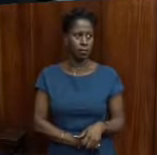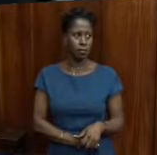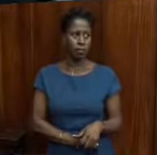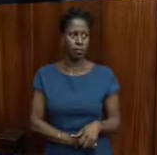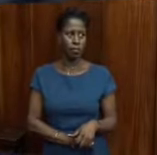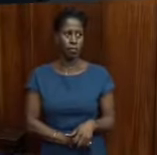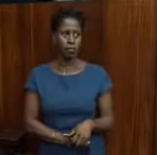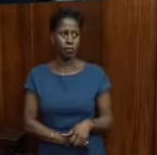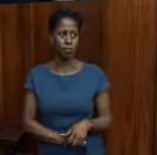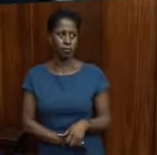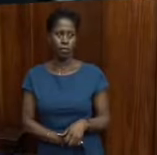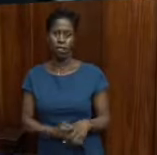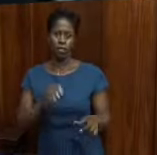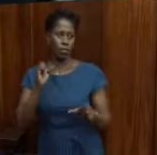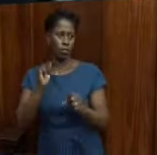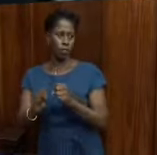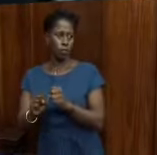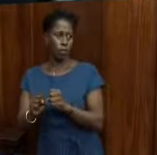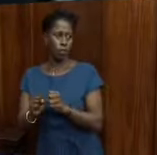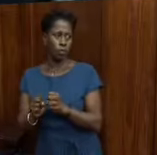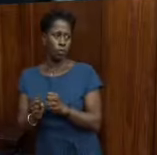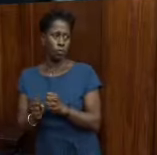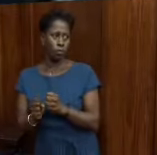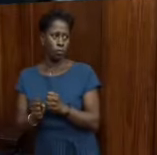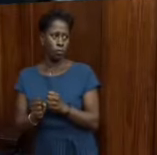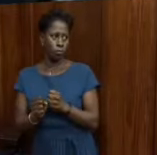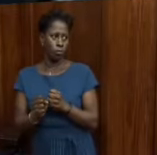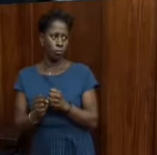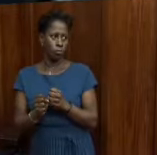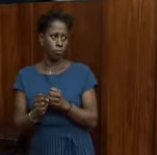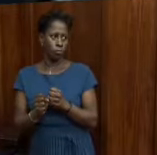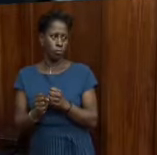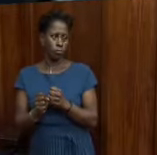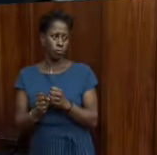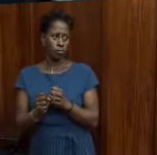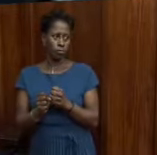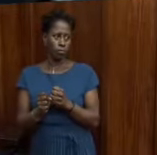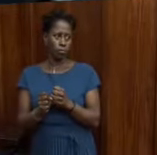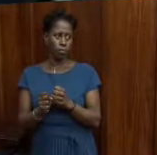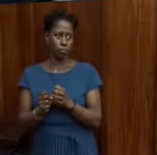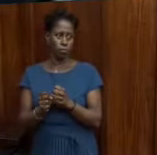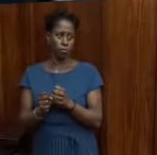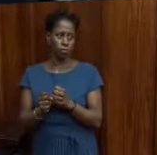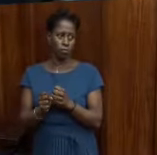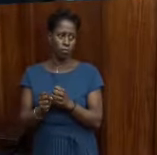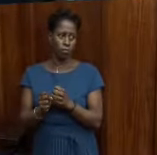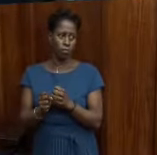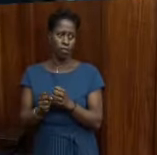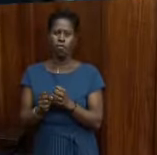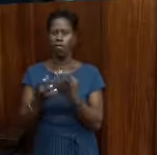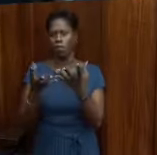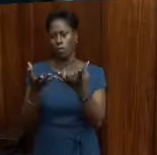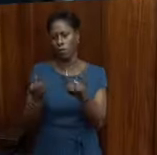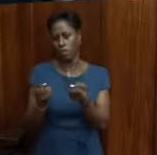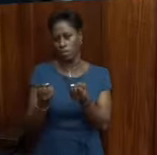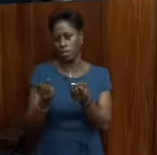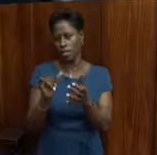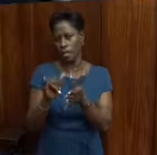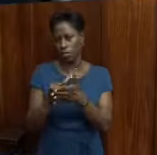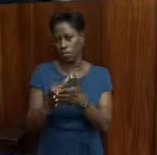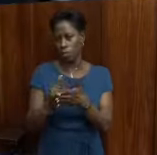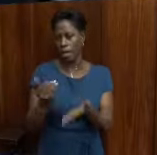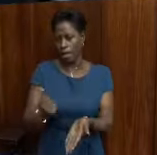and attract new investments, scaling up innovative financing mechanisms aimed at enhancing employment and productivity in the tourism,